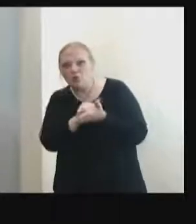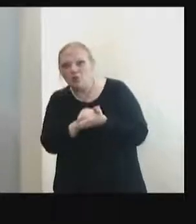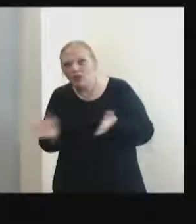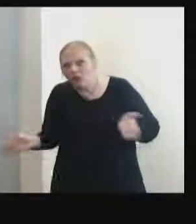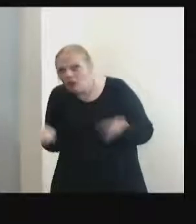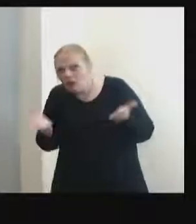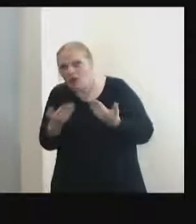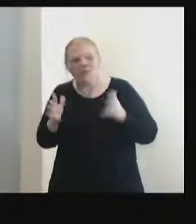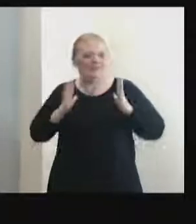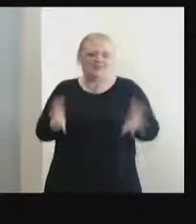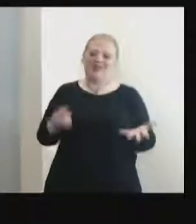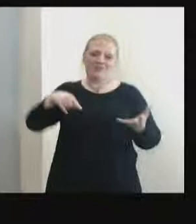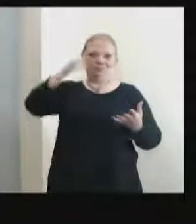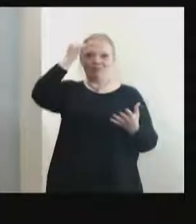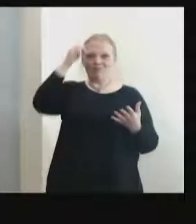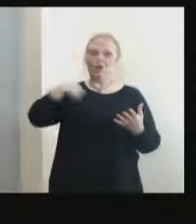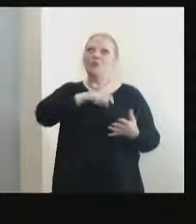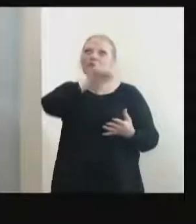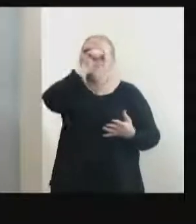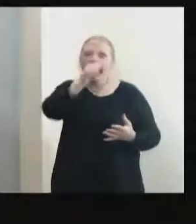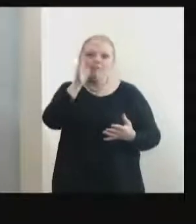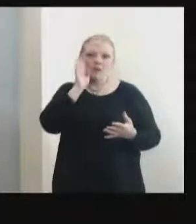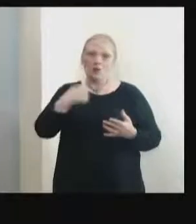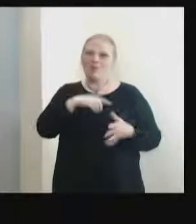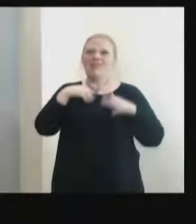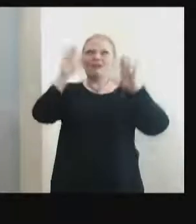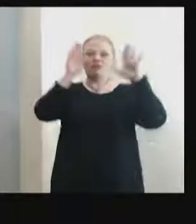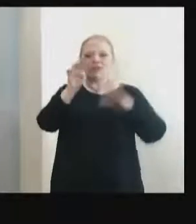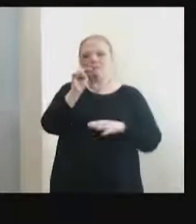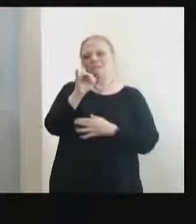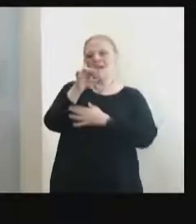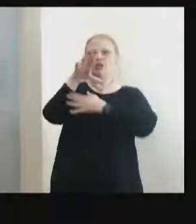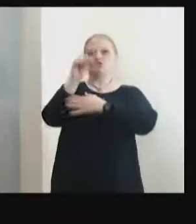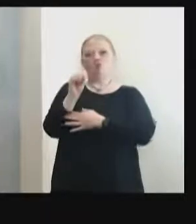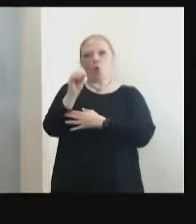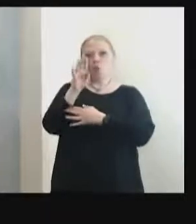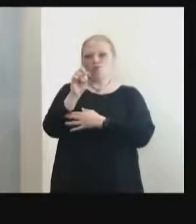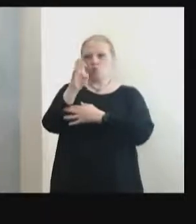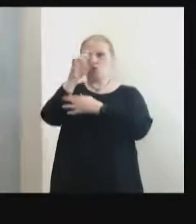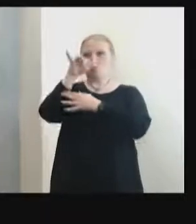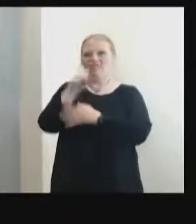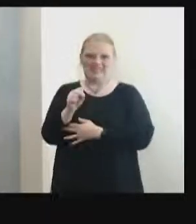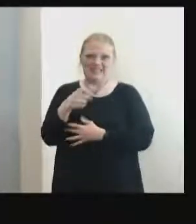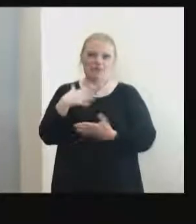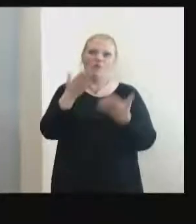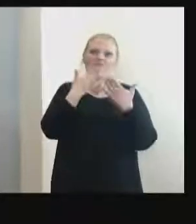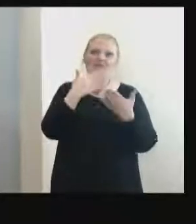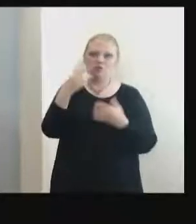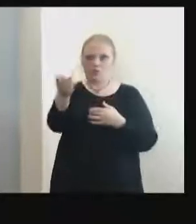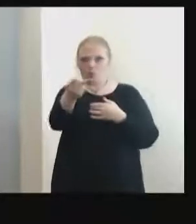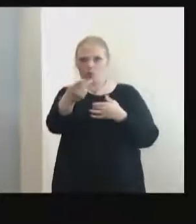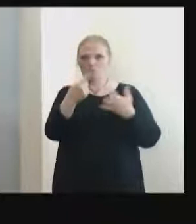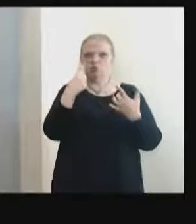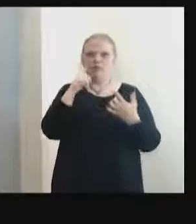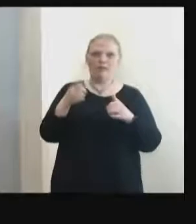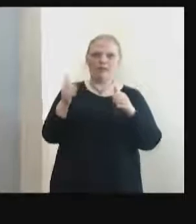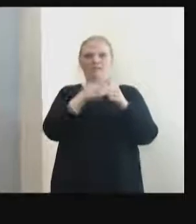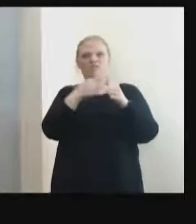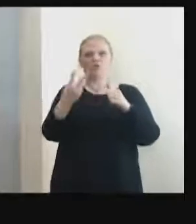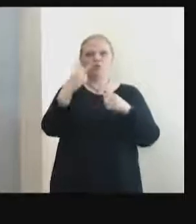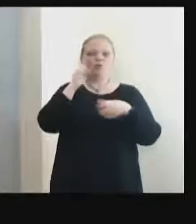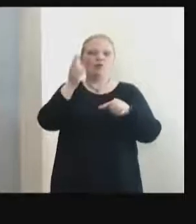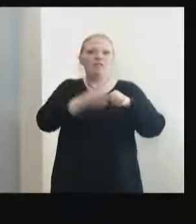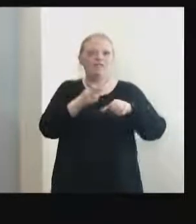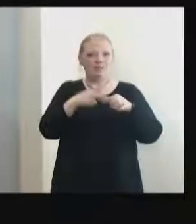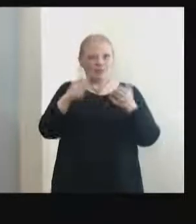Buffalo. We love our beer. We got some incredible microbreweries here. So I want to thank Resurgence and Flying Bison for being the first two to participate